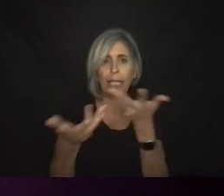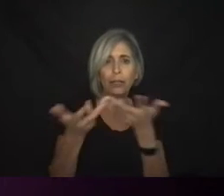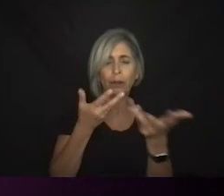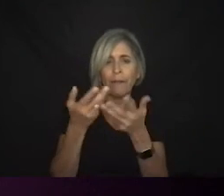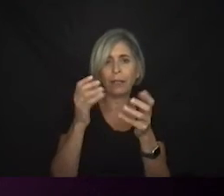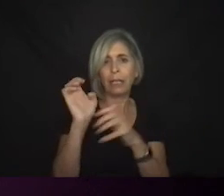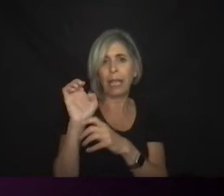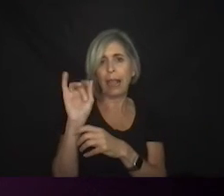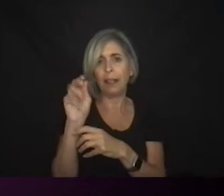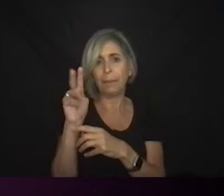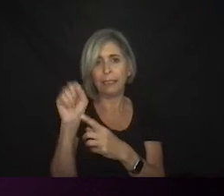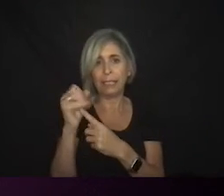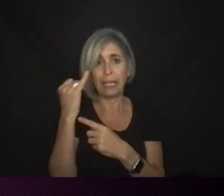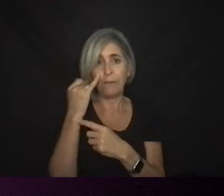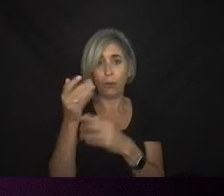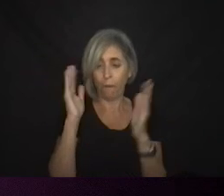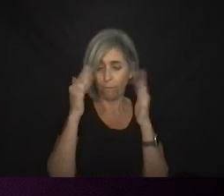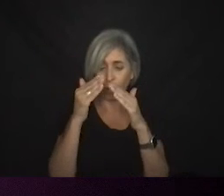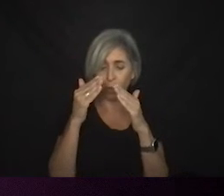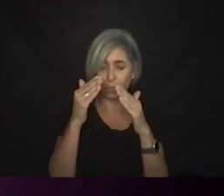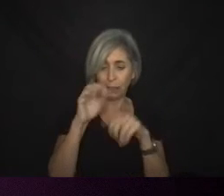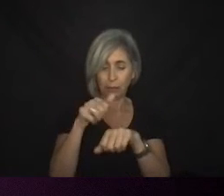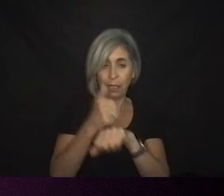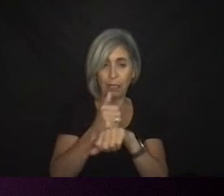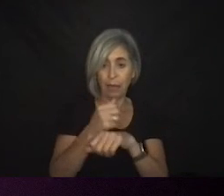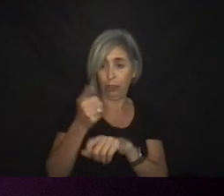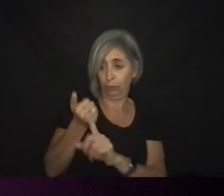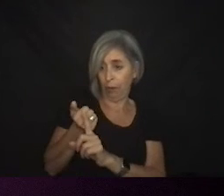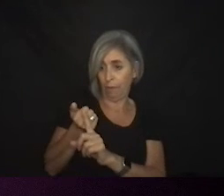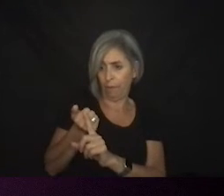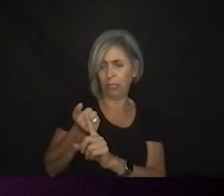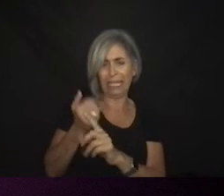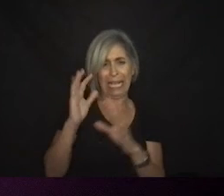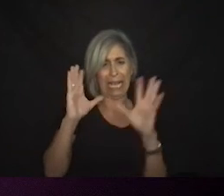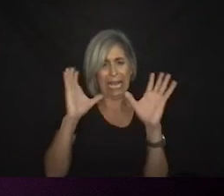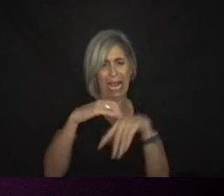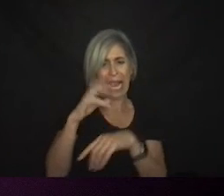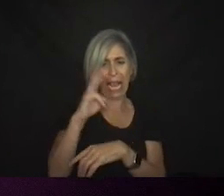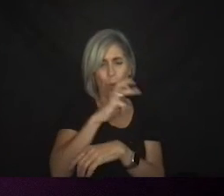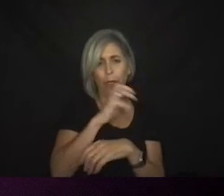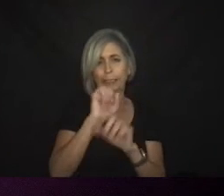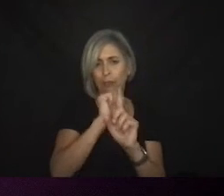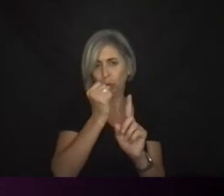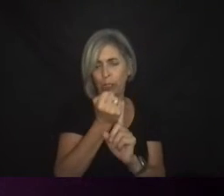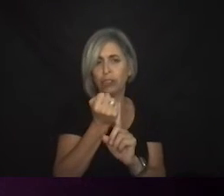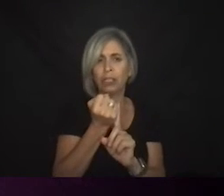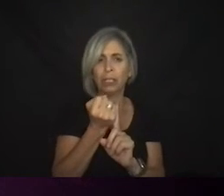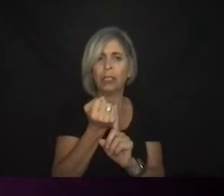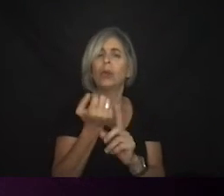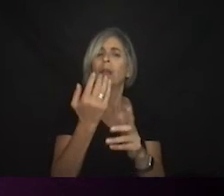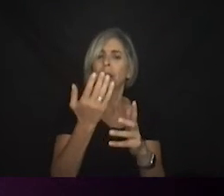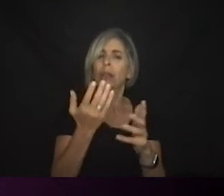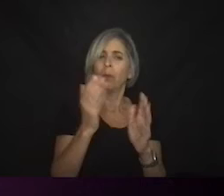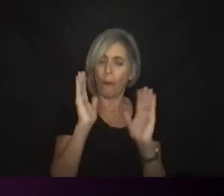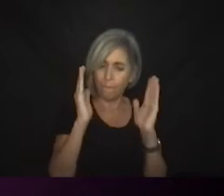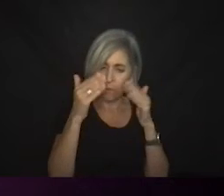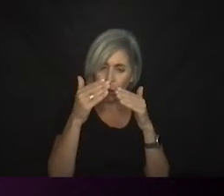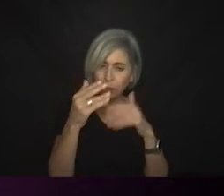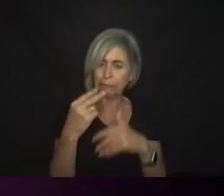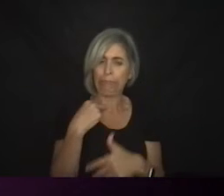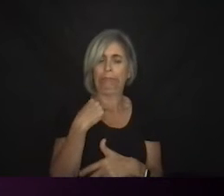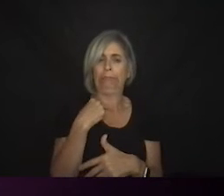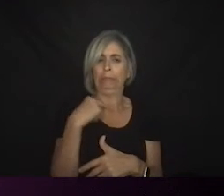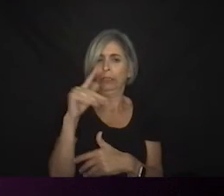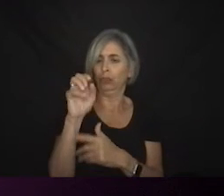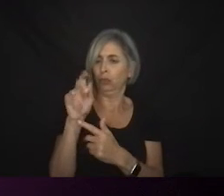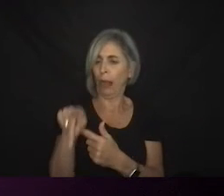focus manually, you can get into weird situations where basically you get into this focus trap where you try